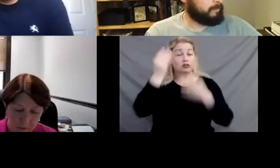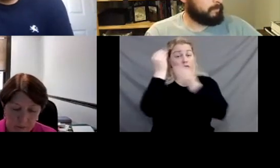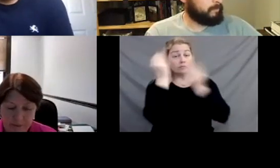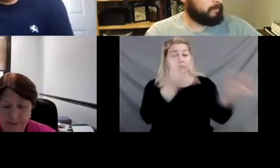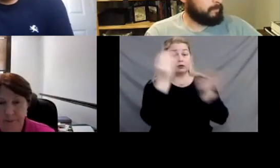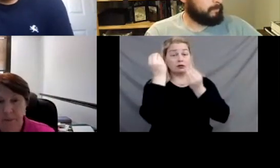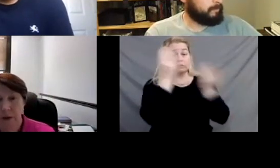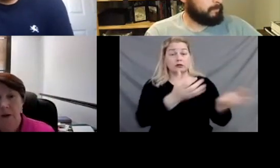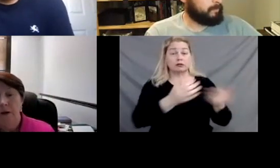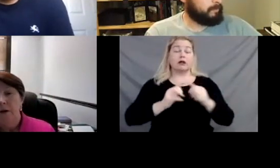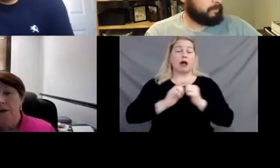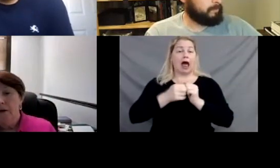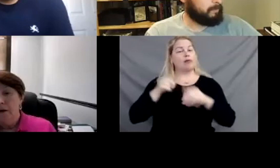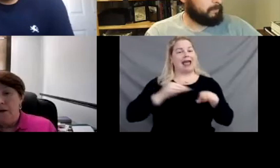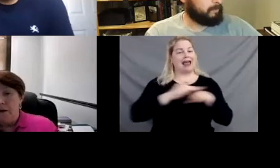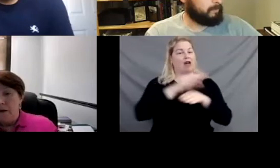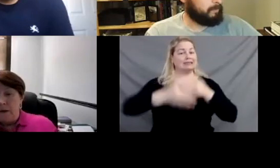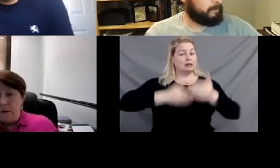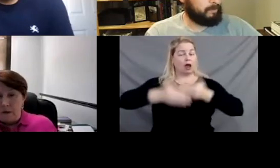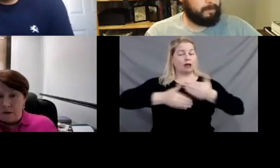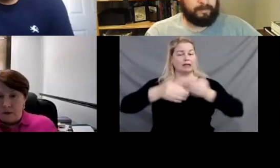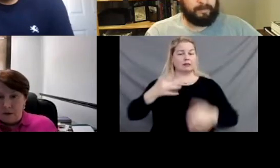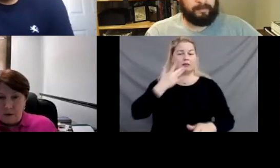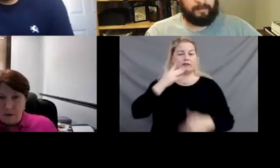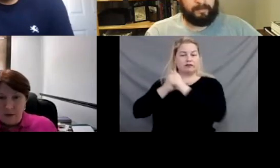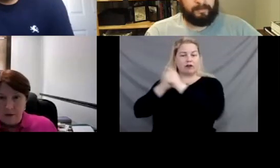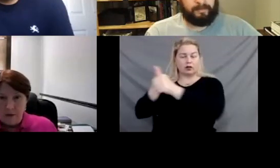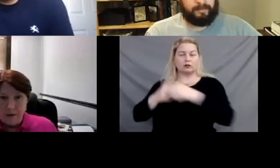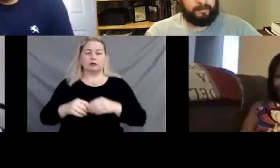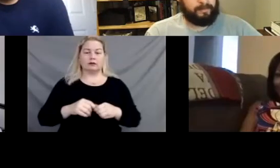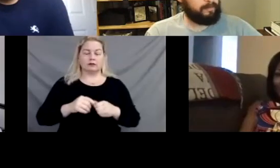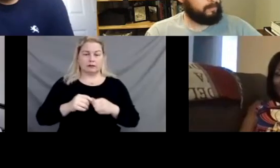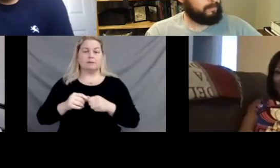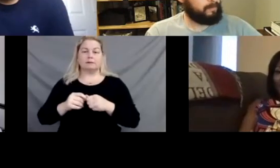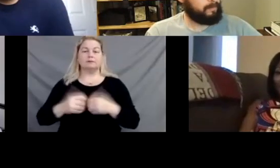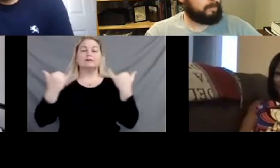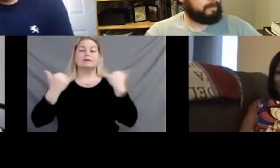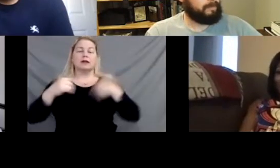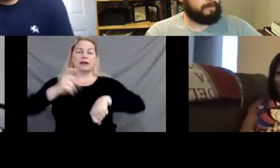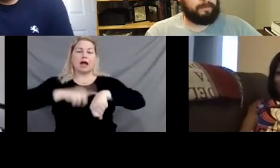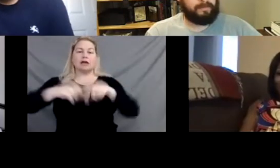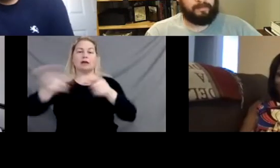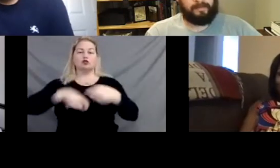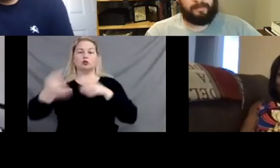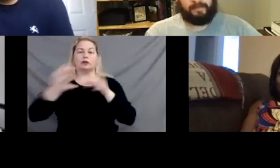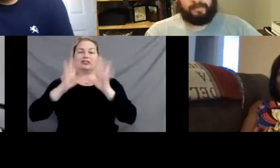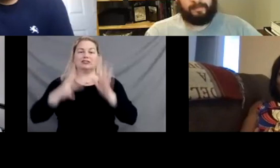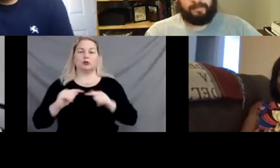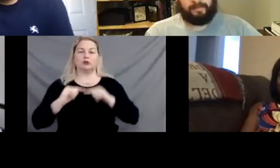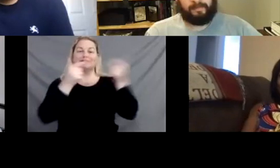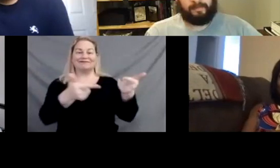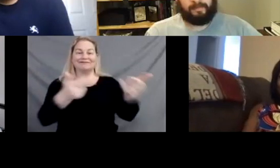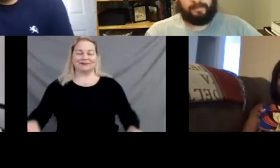our advice in this process. And Mayor Jones, it looks like you'd like to respond. Yeah, and again, we still